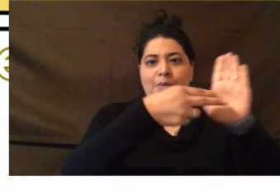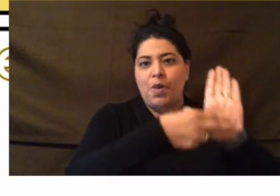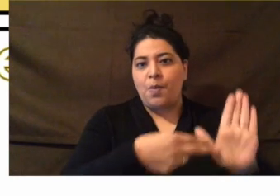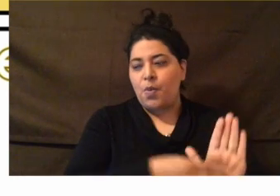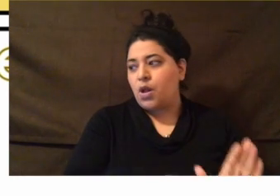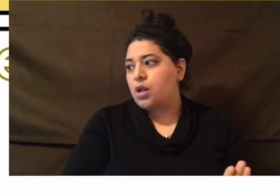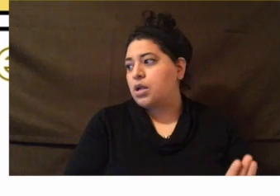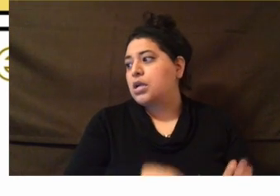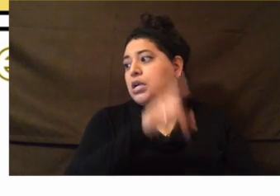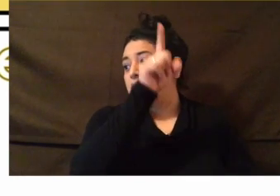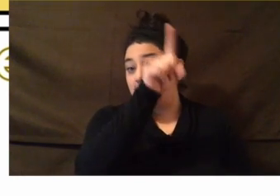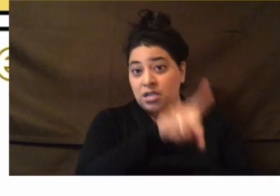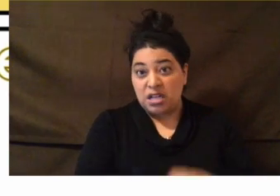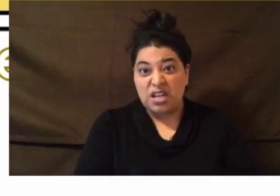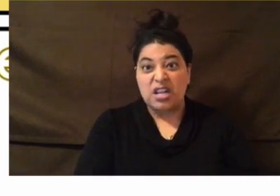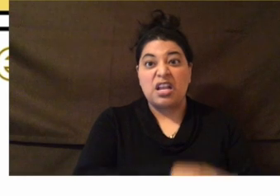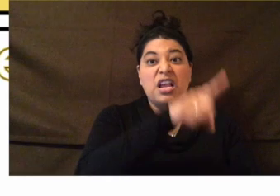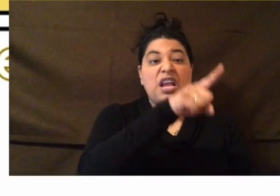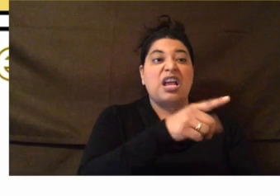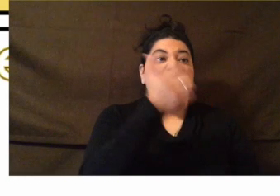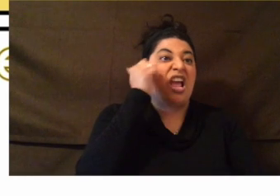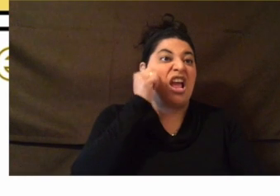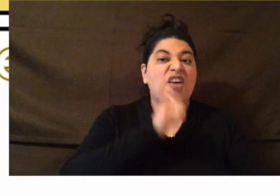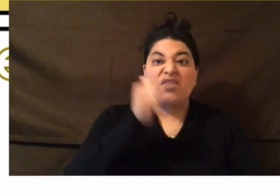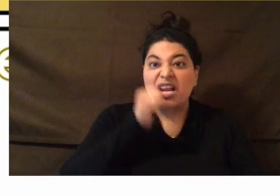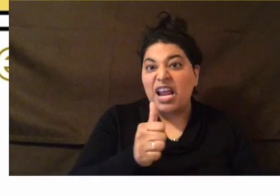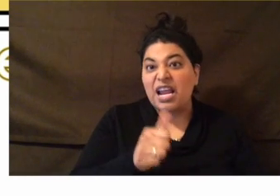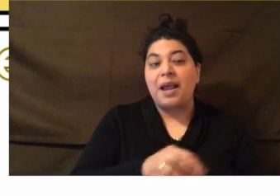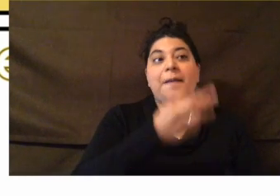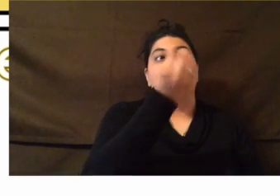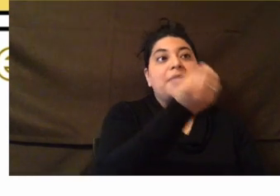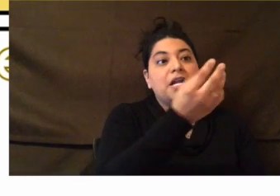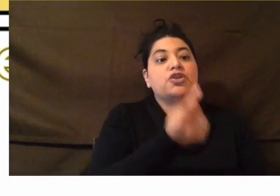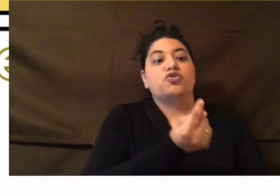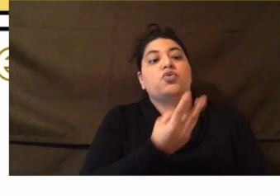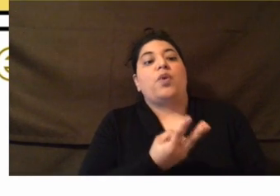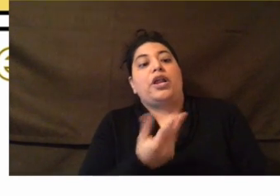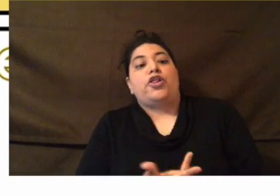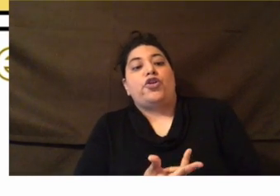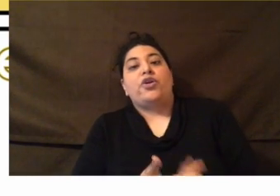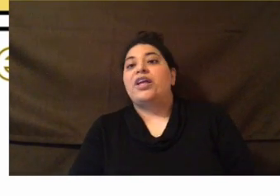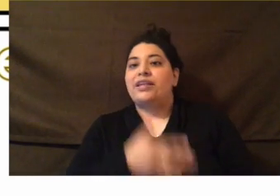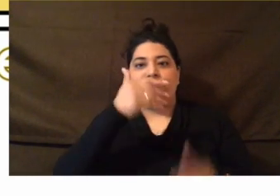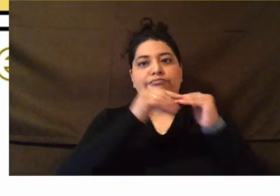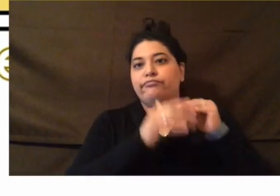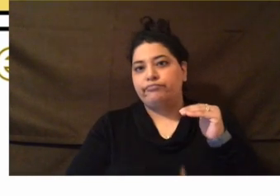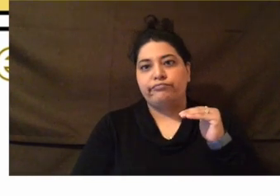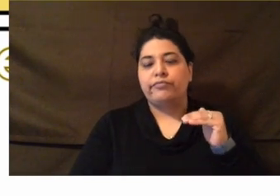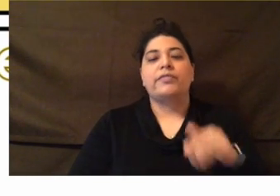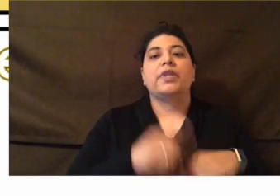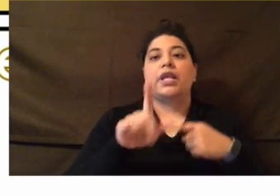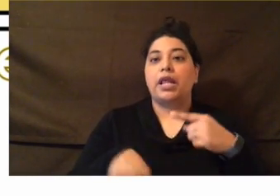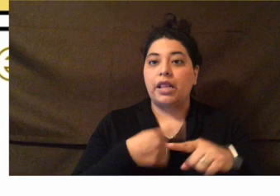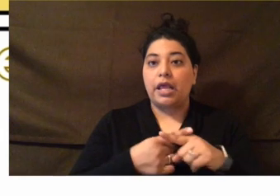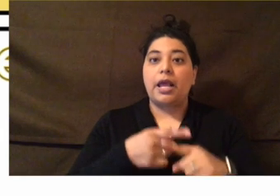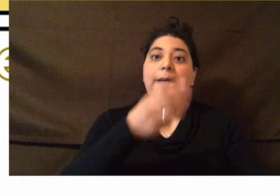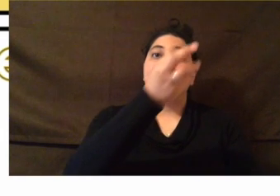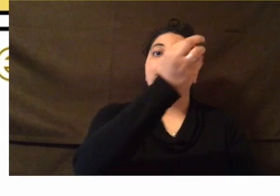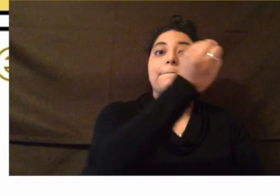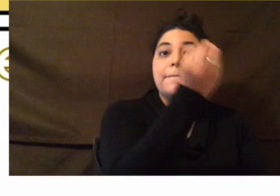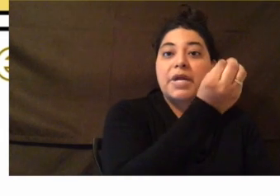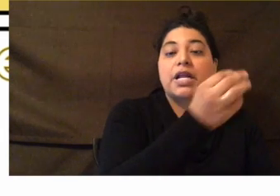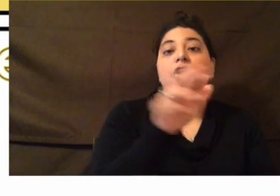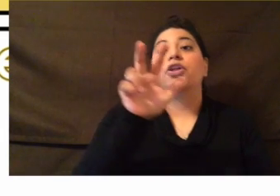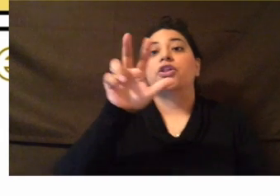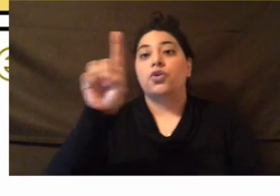Here in this column, each day is represented as a list. So I have miles on Monday, Tuesday, Wednesday, and so on. And